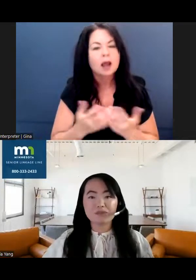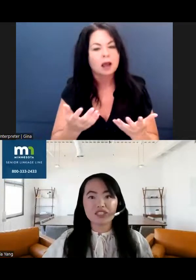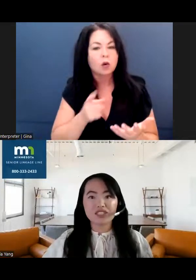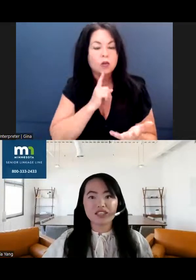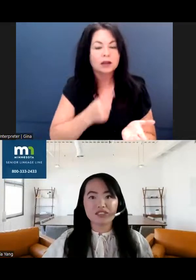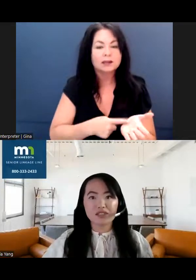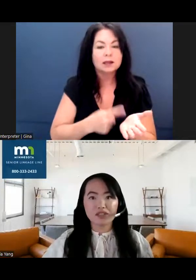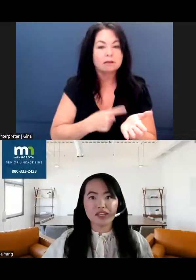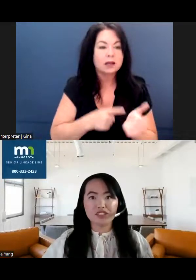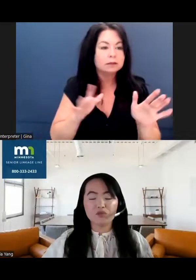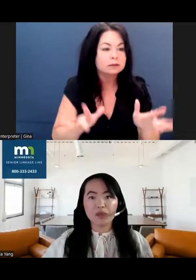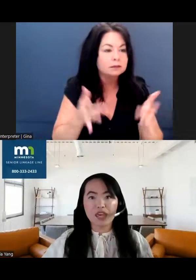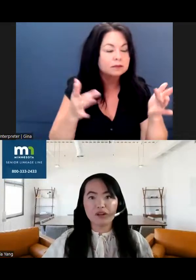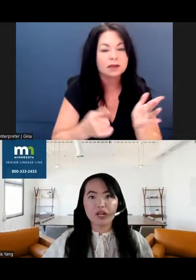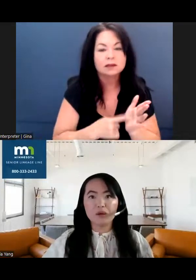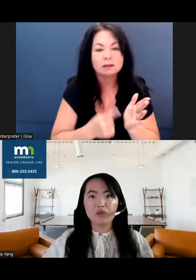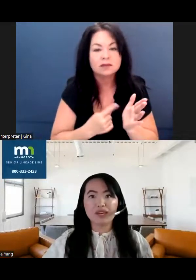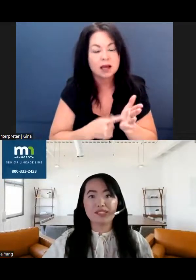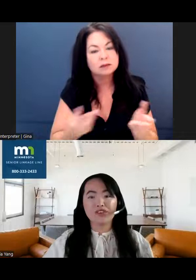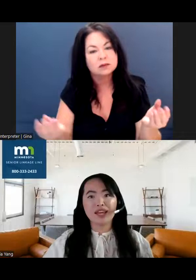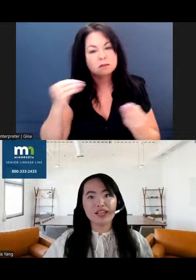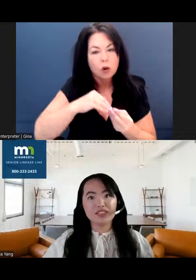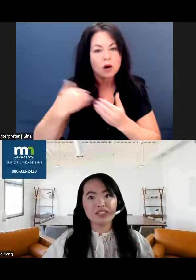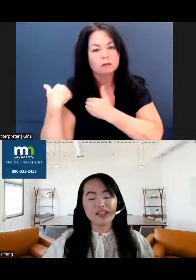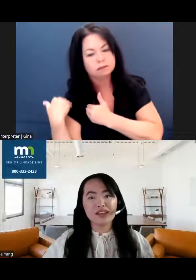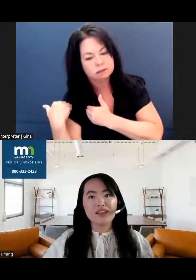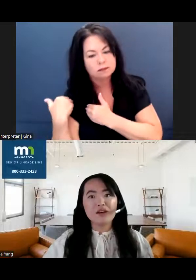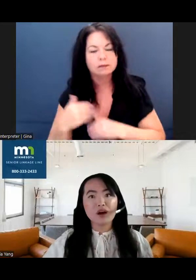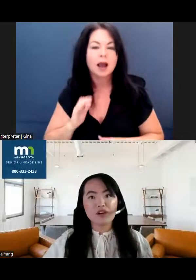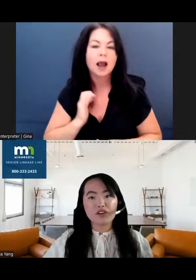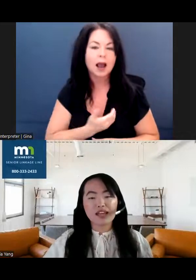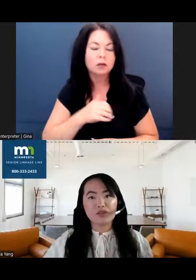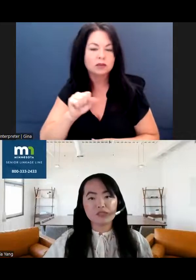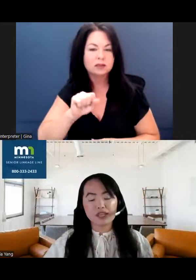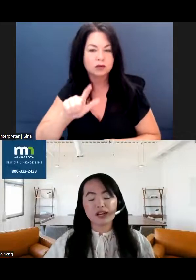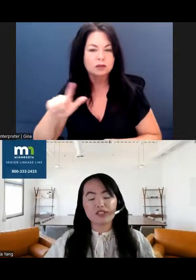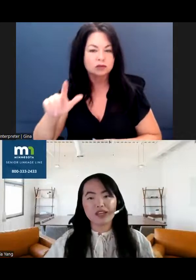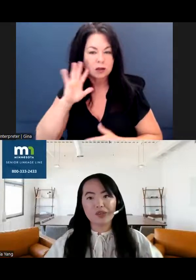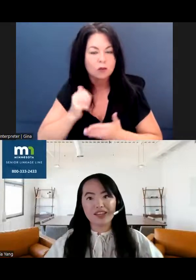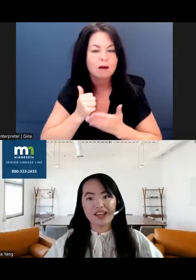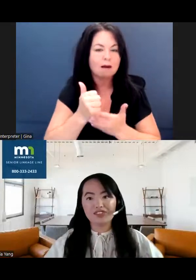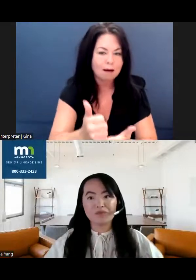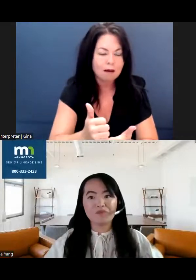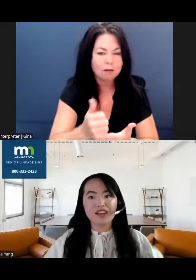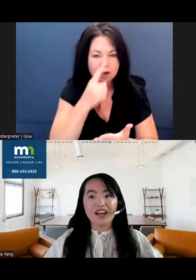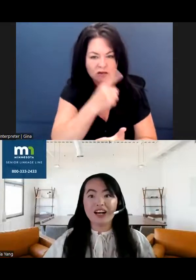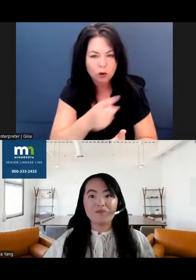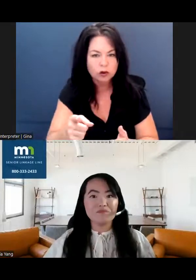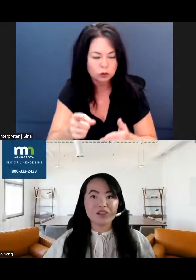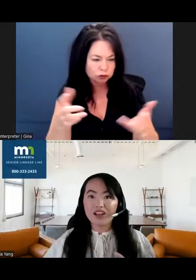our specialists at the Senior Linkage Line will be able to help locate different agencies that will offer that respite care so that you can have